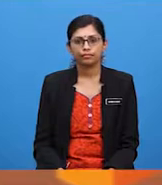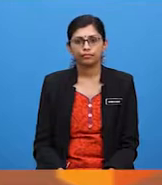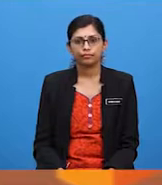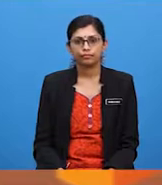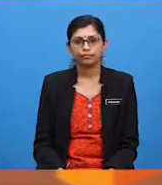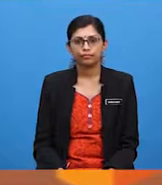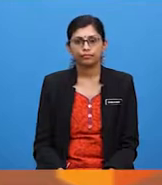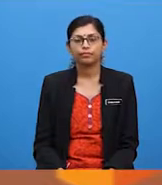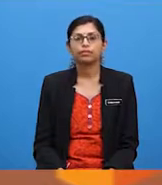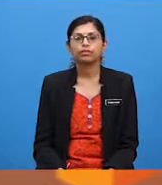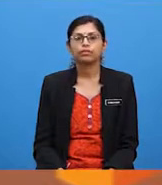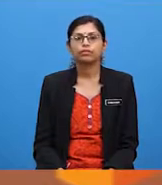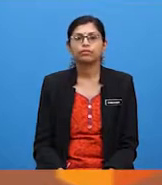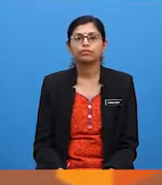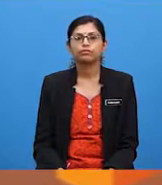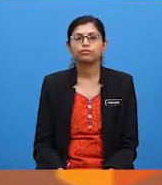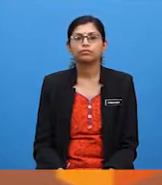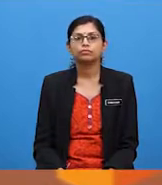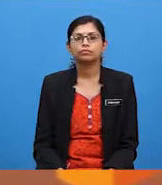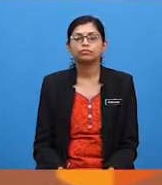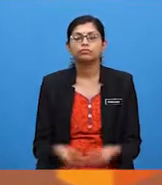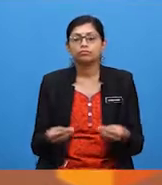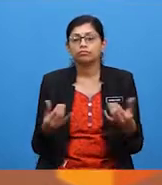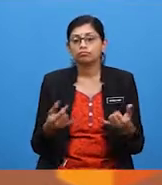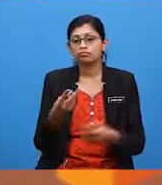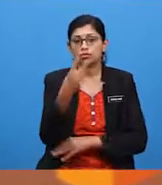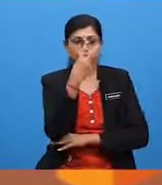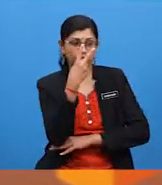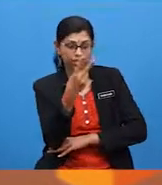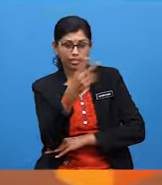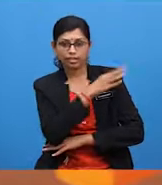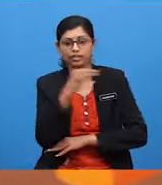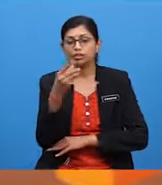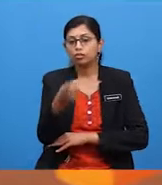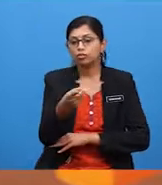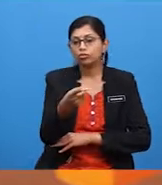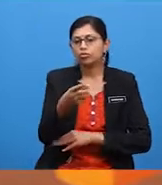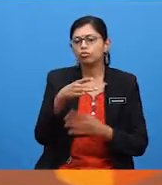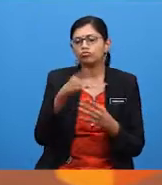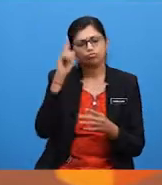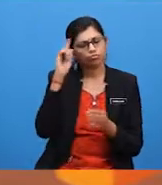then you decide which is the answer, okay?